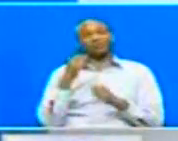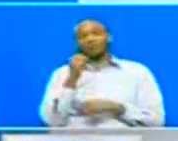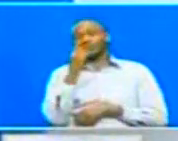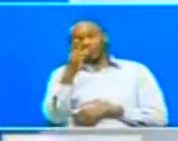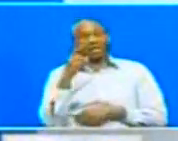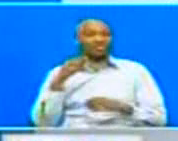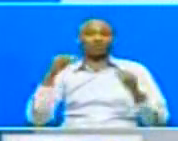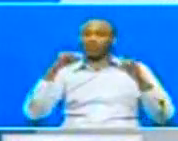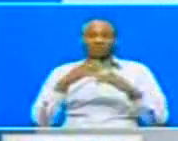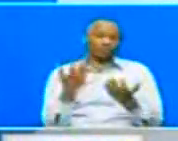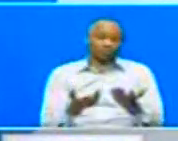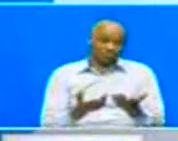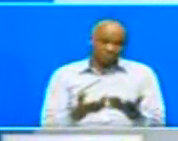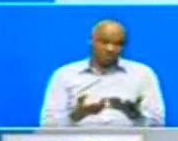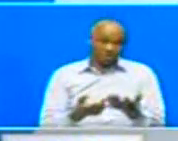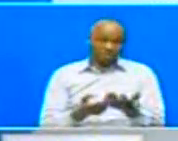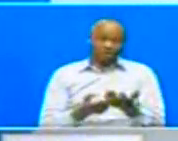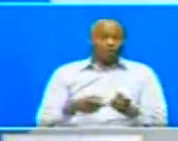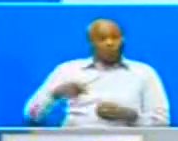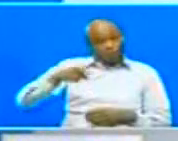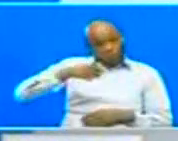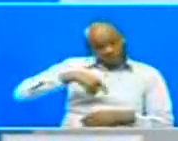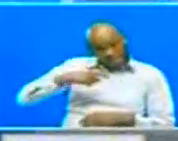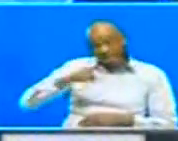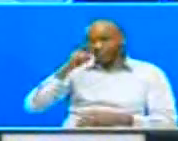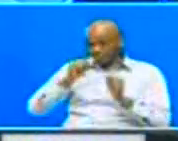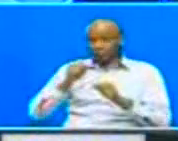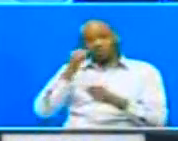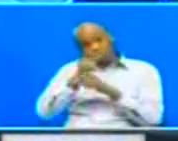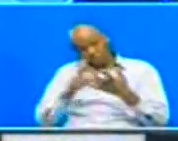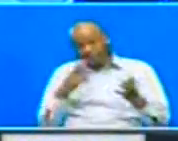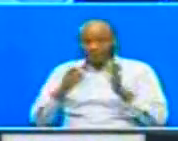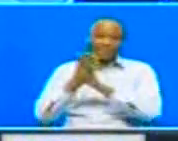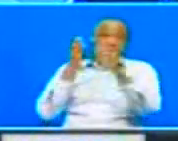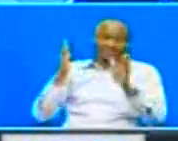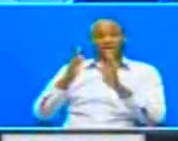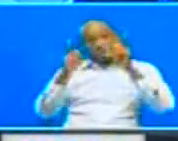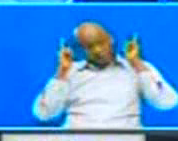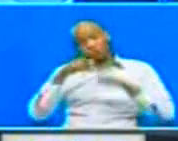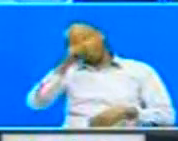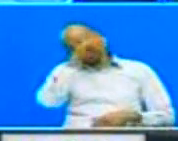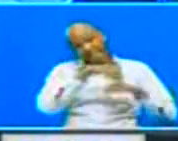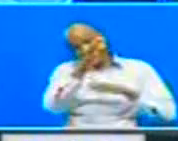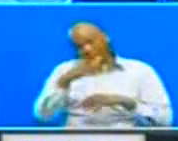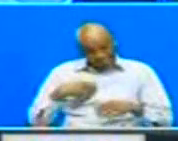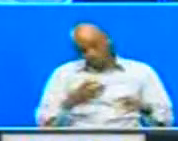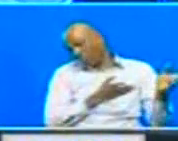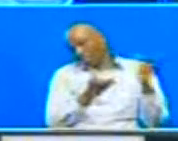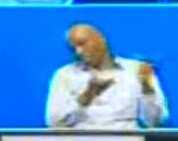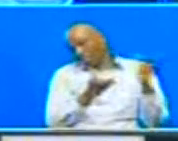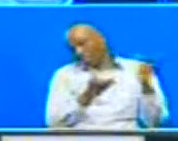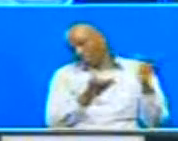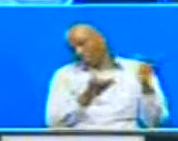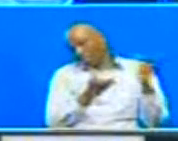principle. Are we going to see what the deputy president said? Will buses and lorries be sent there and these people sent